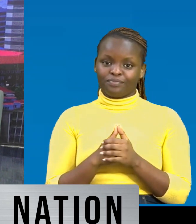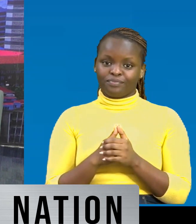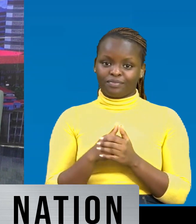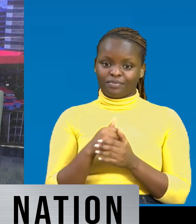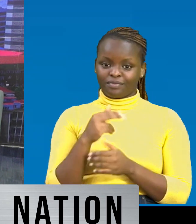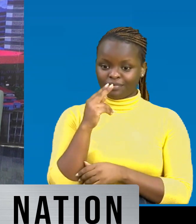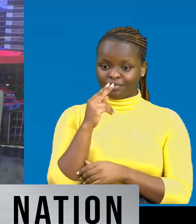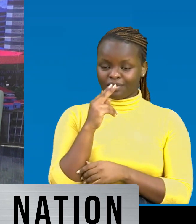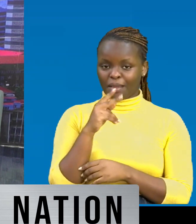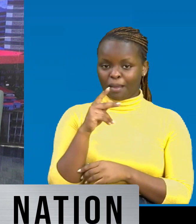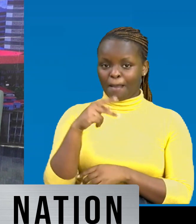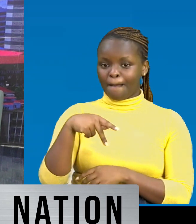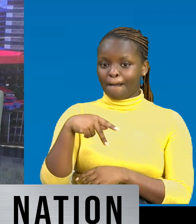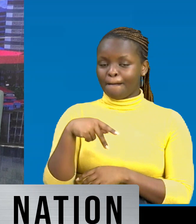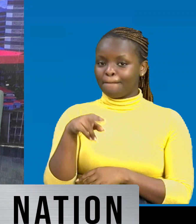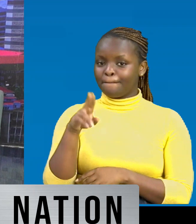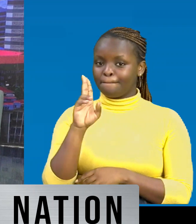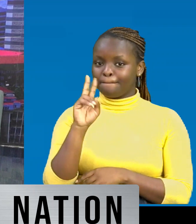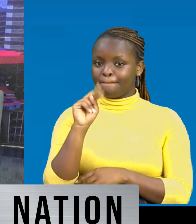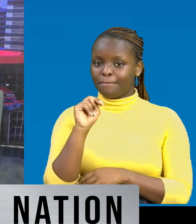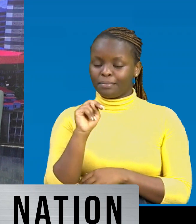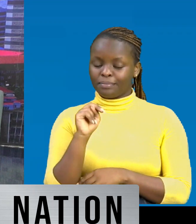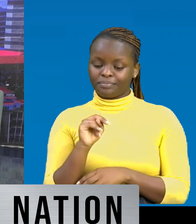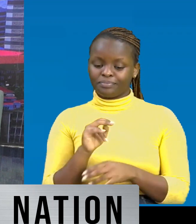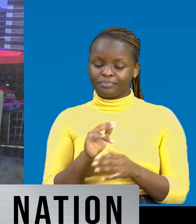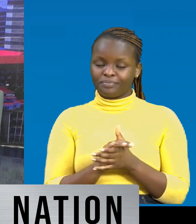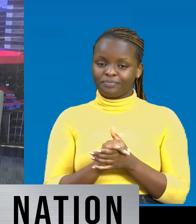Pun not intended.